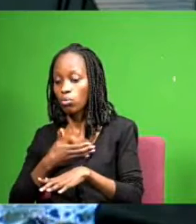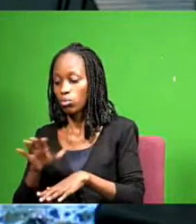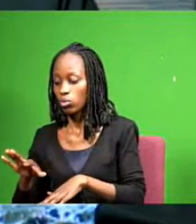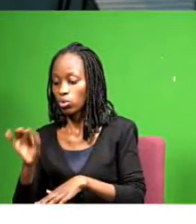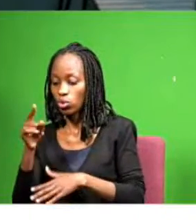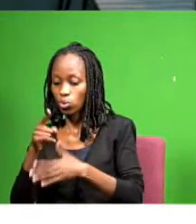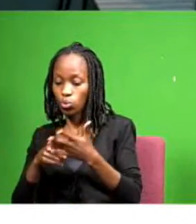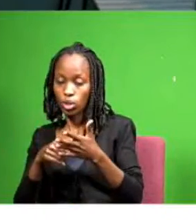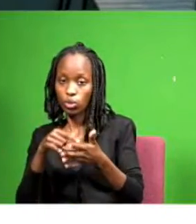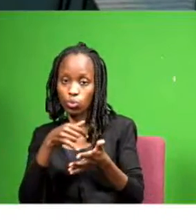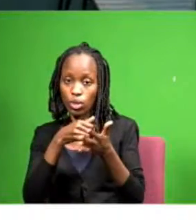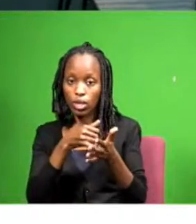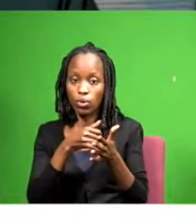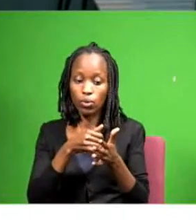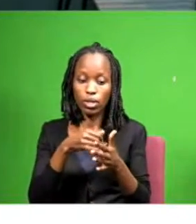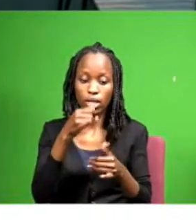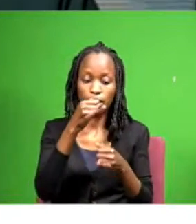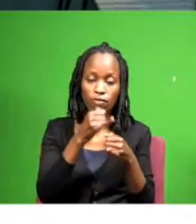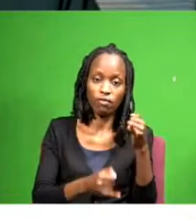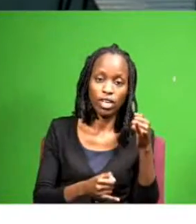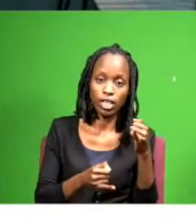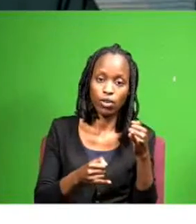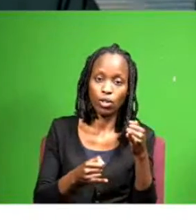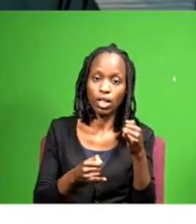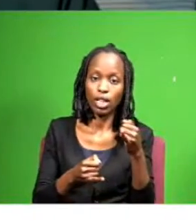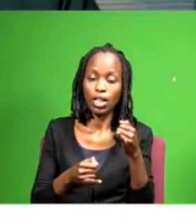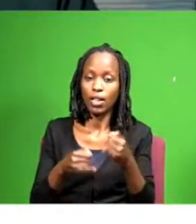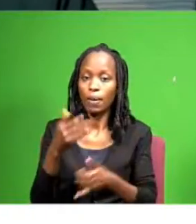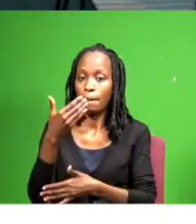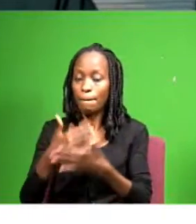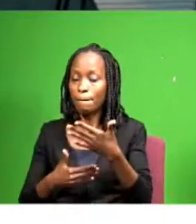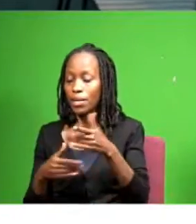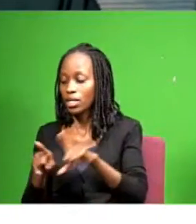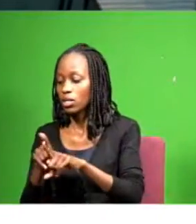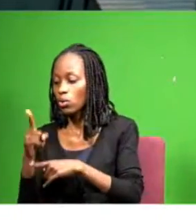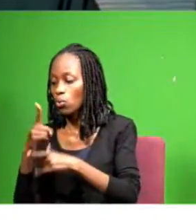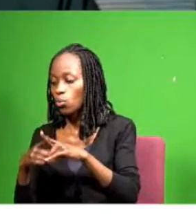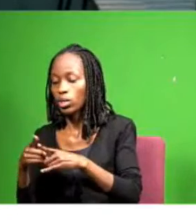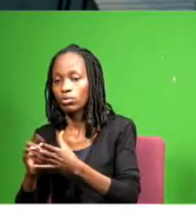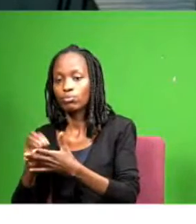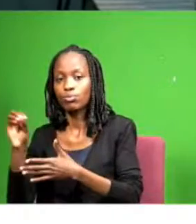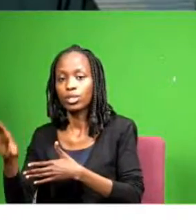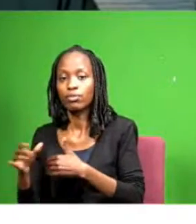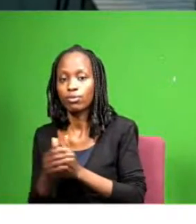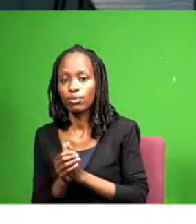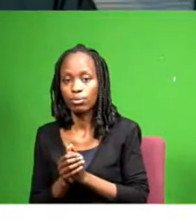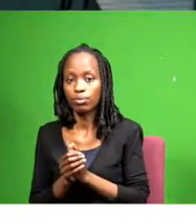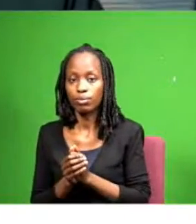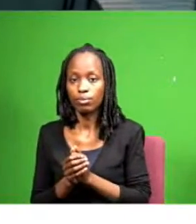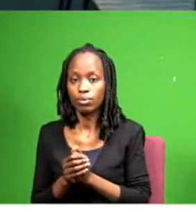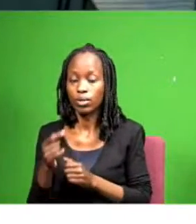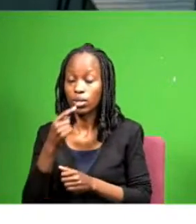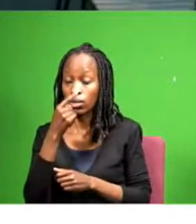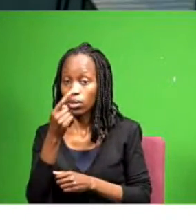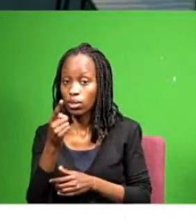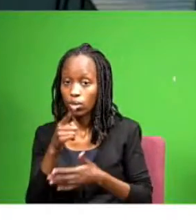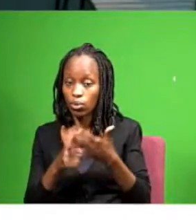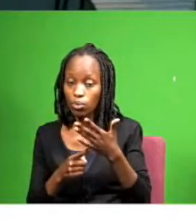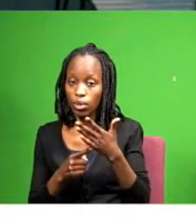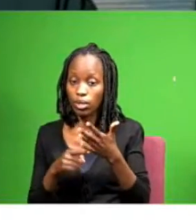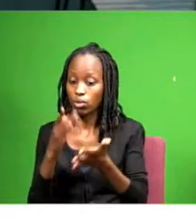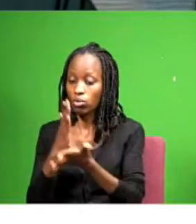include in the end product action plan and what to leave out. Stated simply,